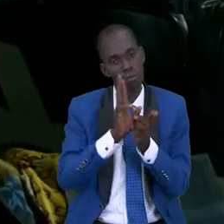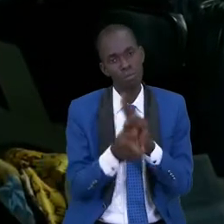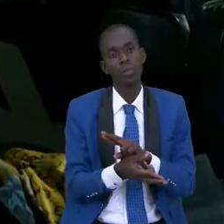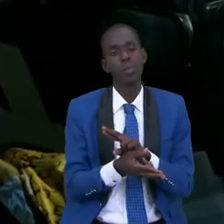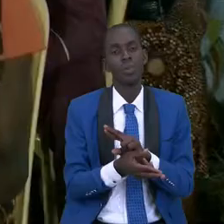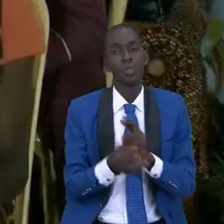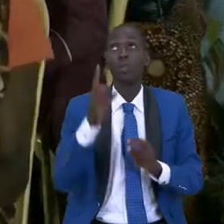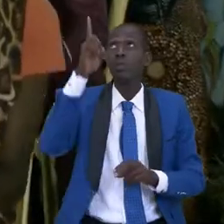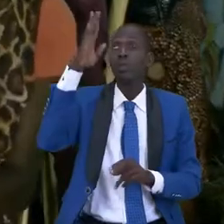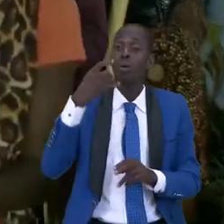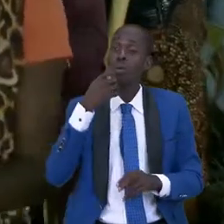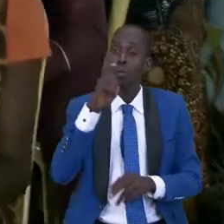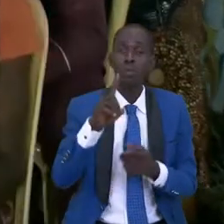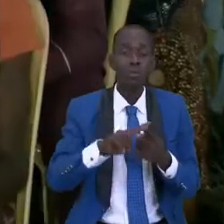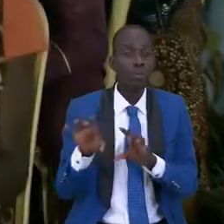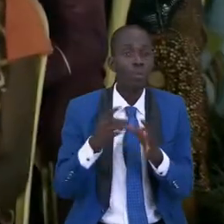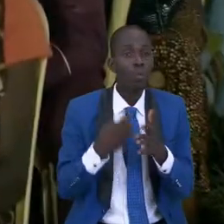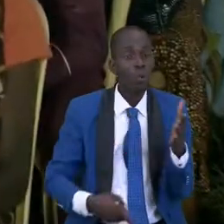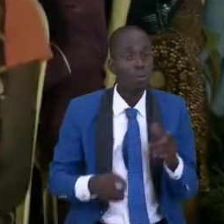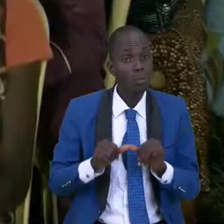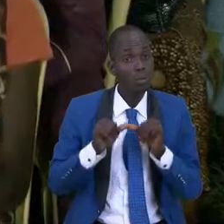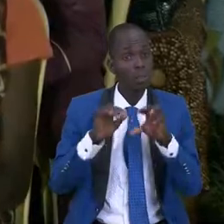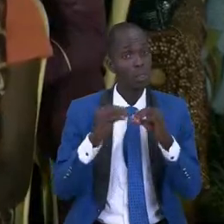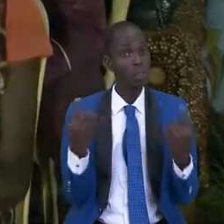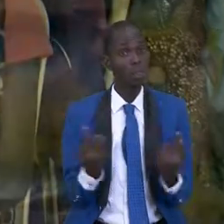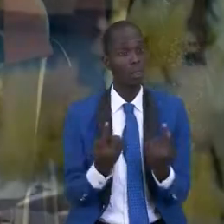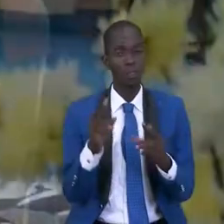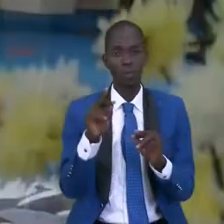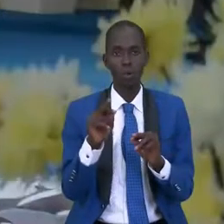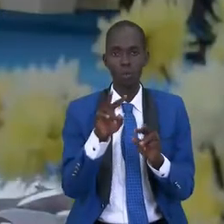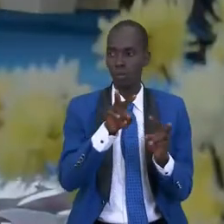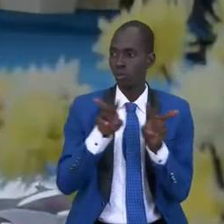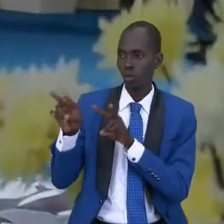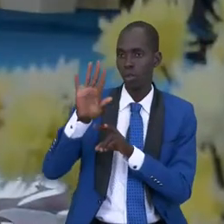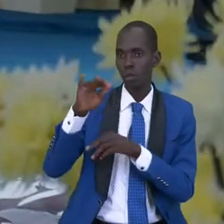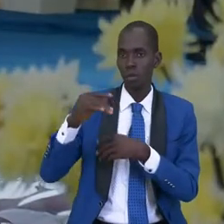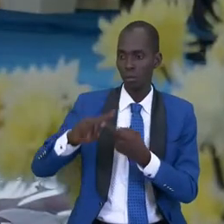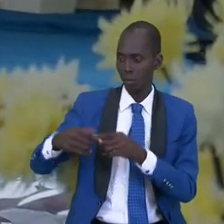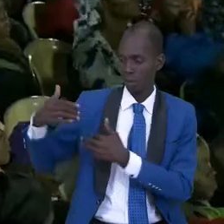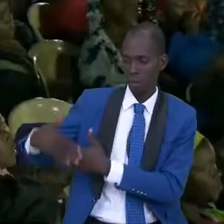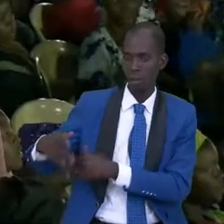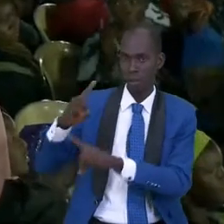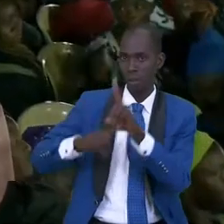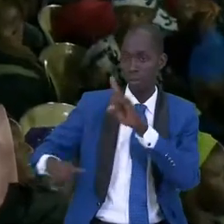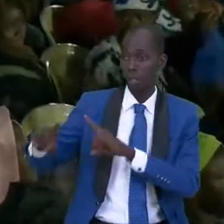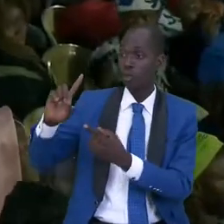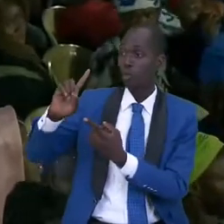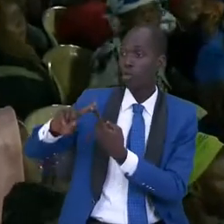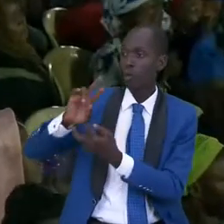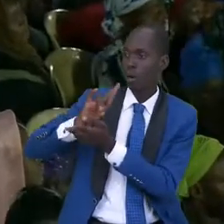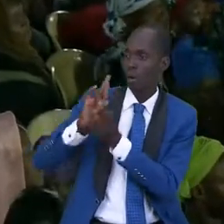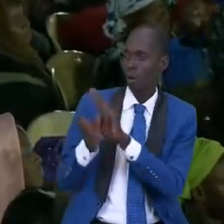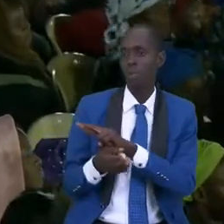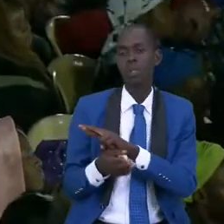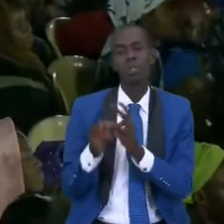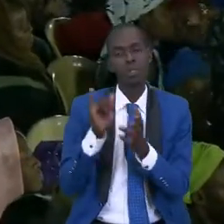do what? Amen. Look at your neighbor and tell him, tell her to do what? Amen. That's